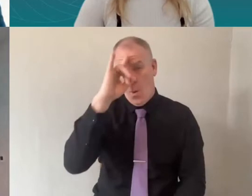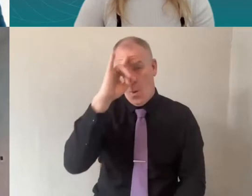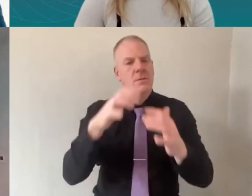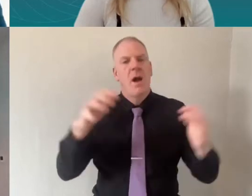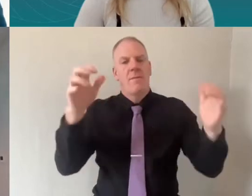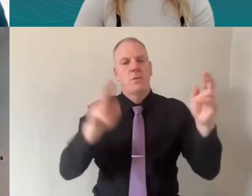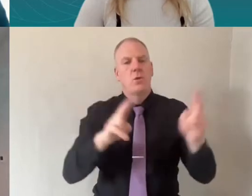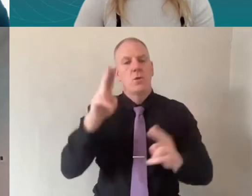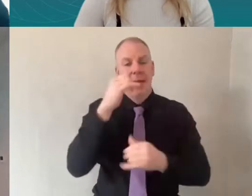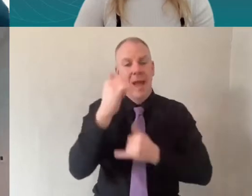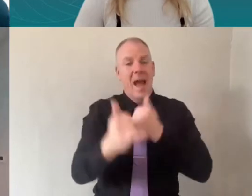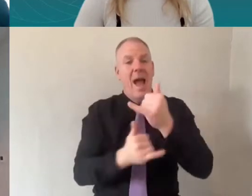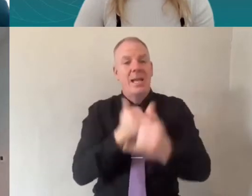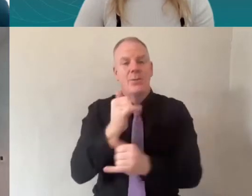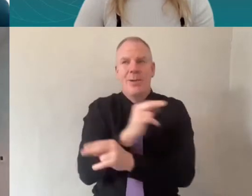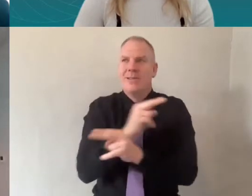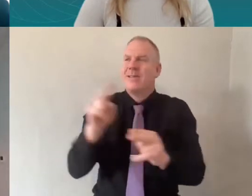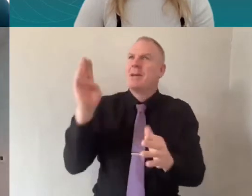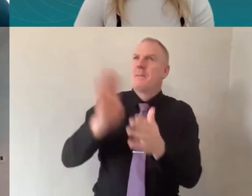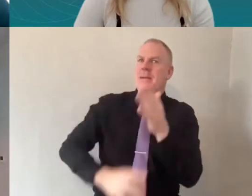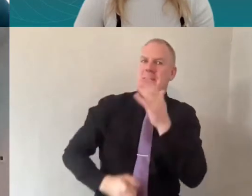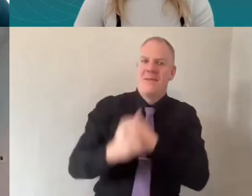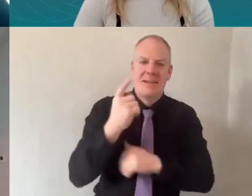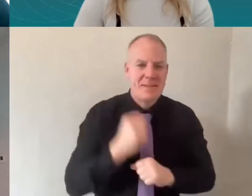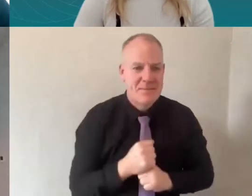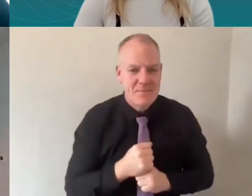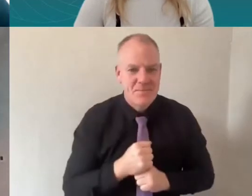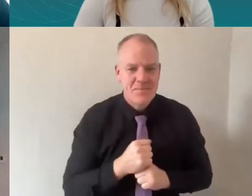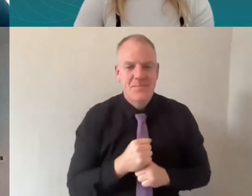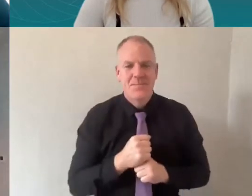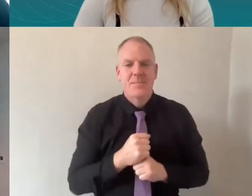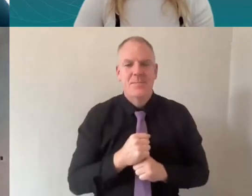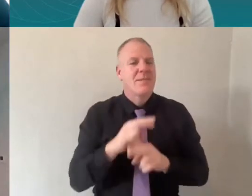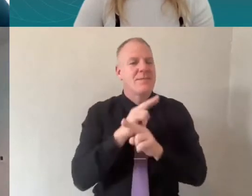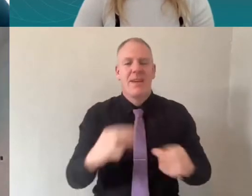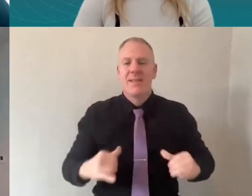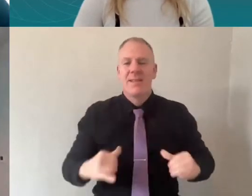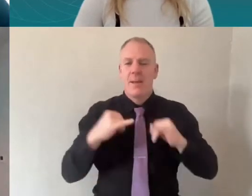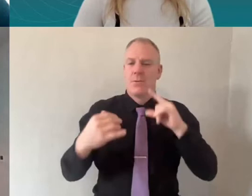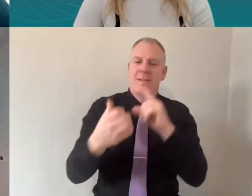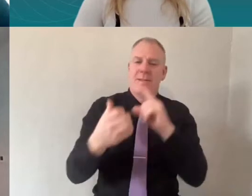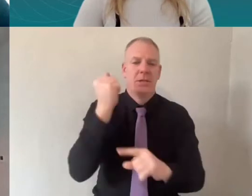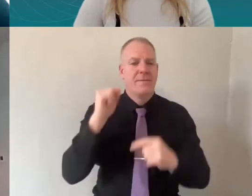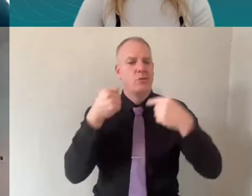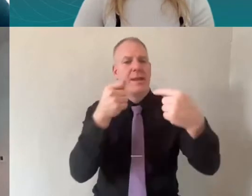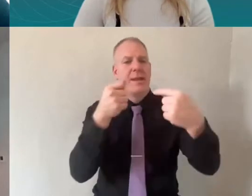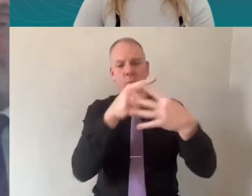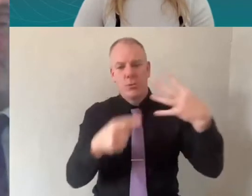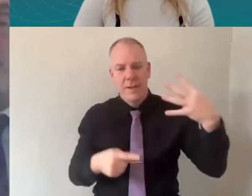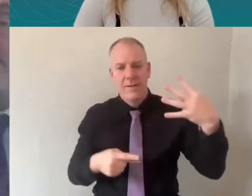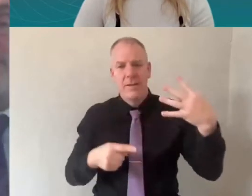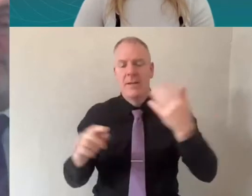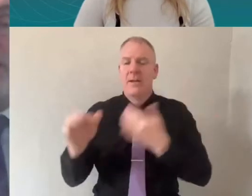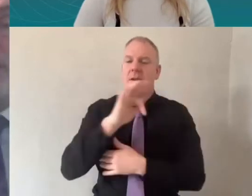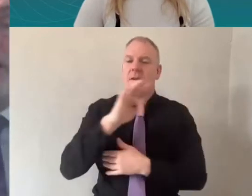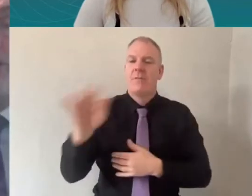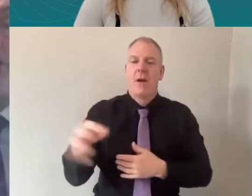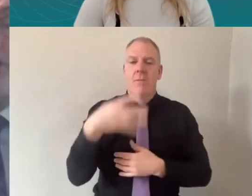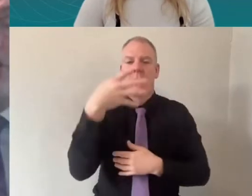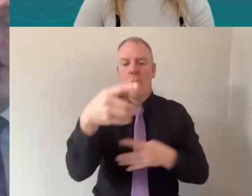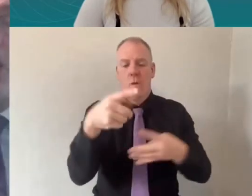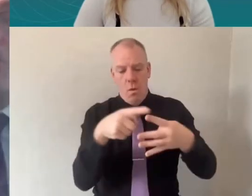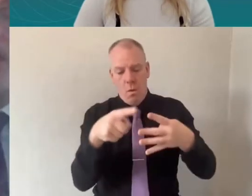an annual, not to be missed event. We will not be able to achieve the challenging objectives set out in the four